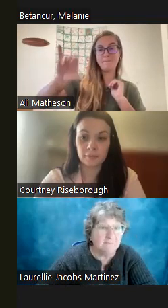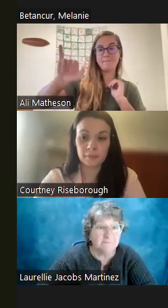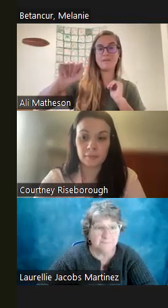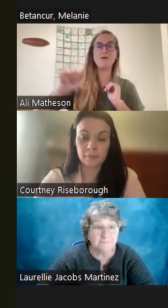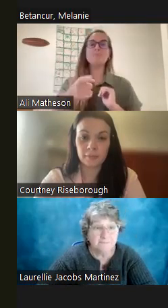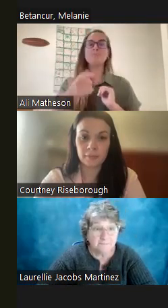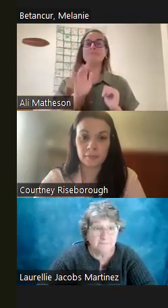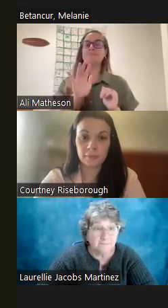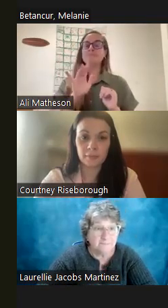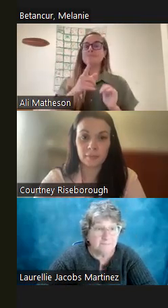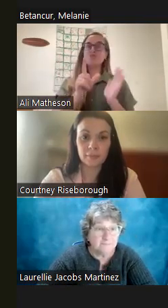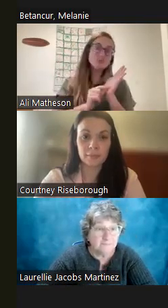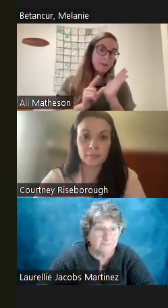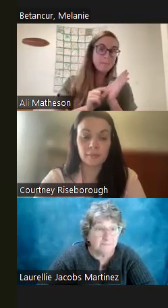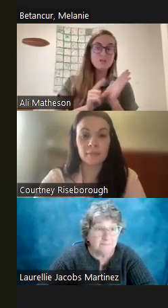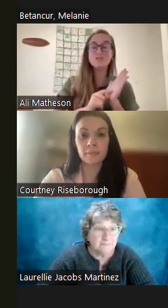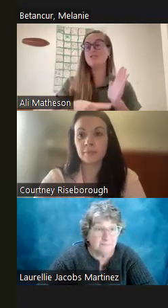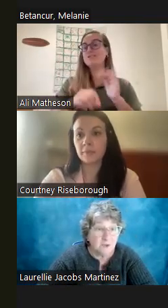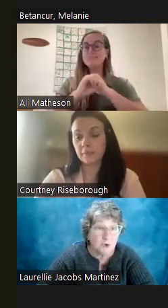media,